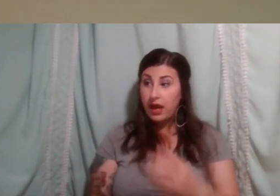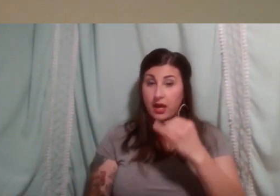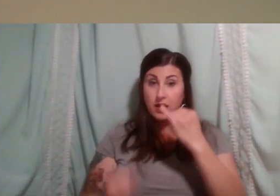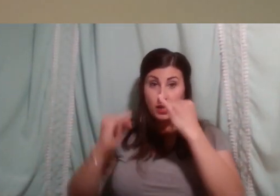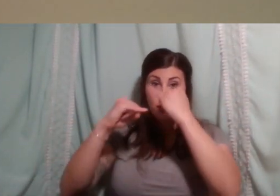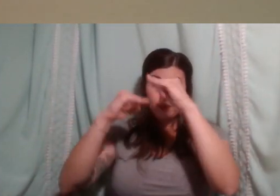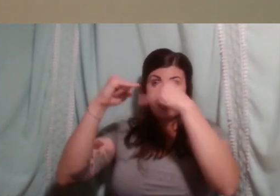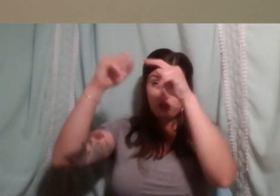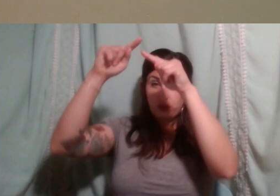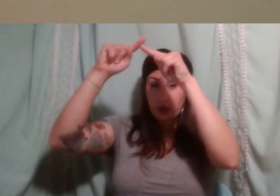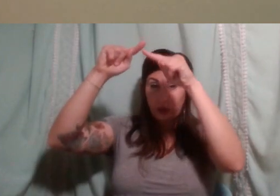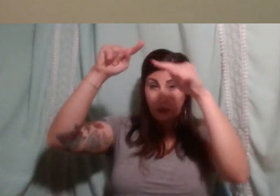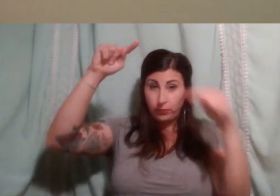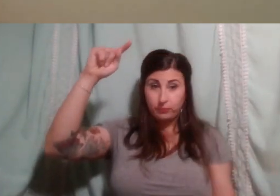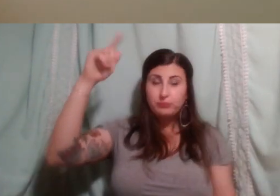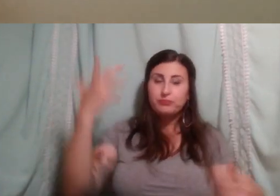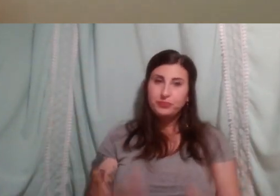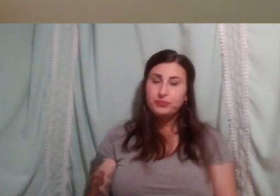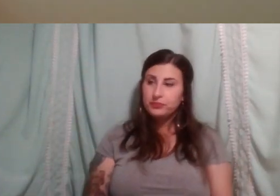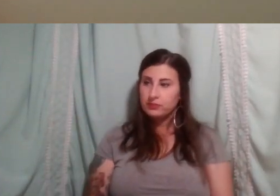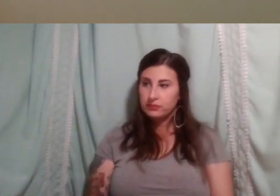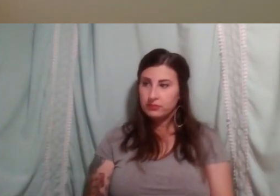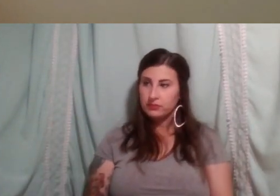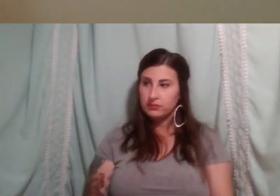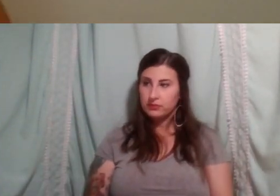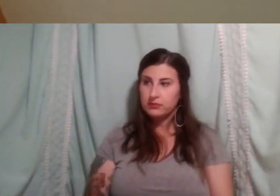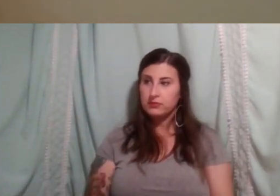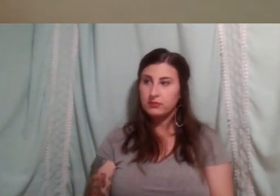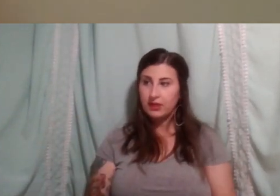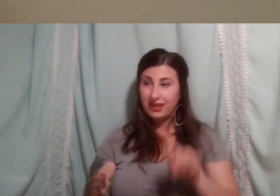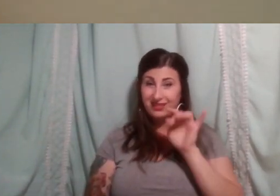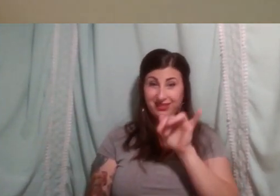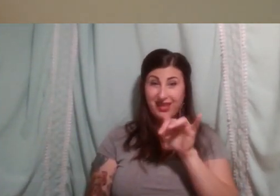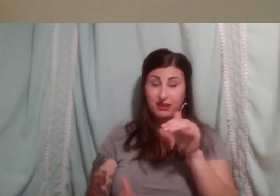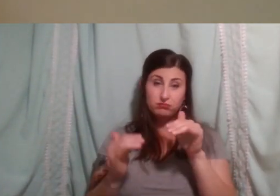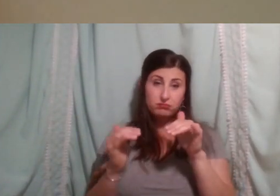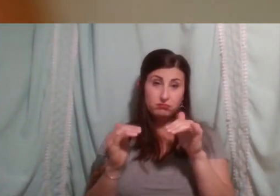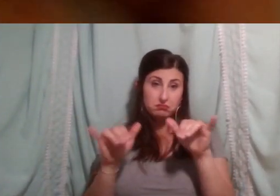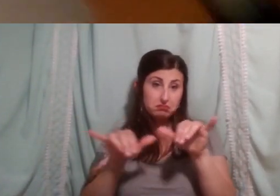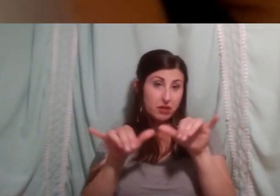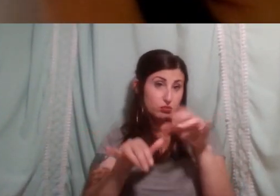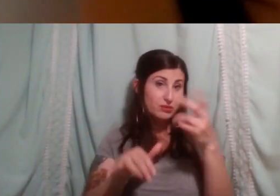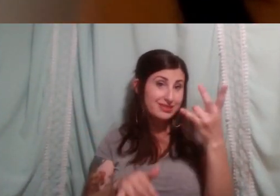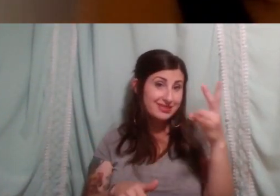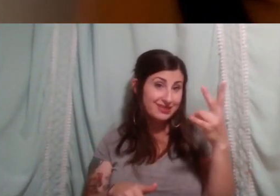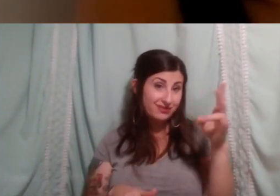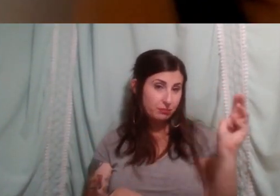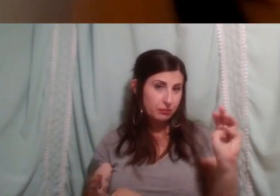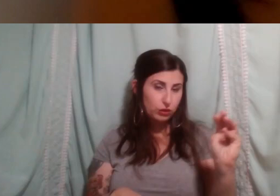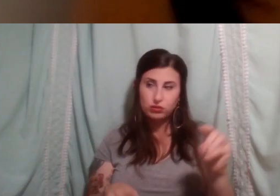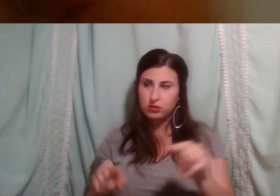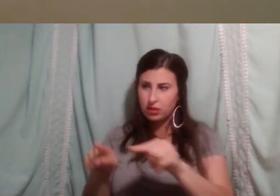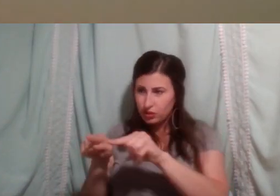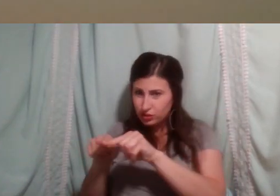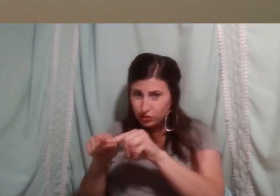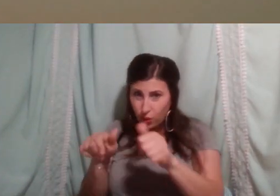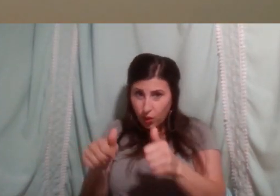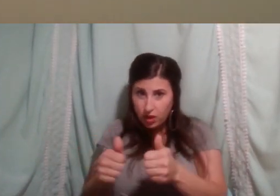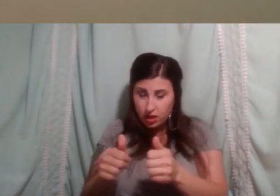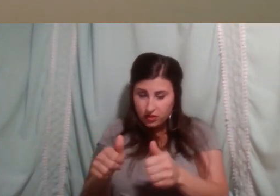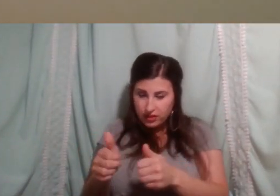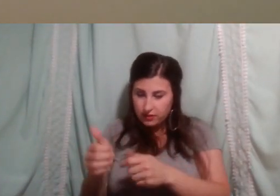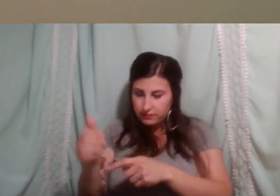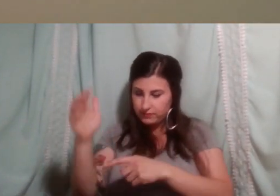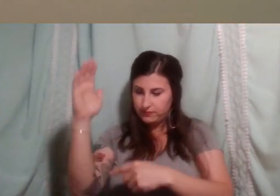this string is right here and it's going to the ground. Here's the ground. All right, and that's 17. How far is the base,